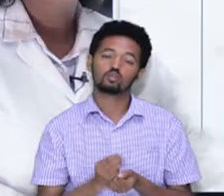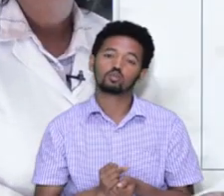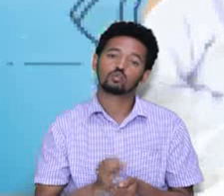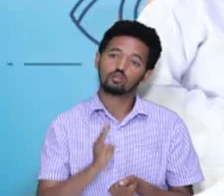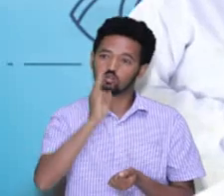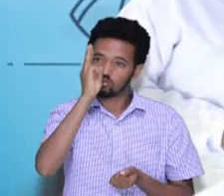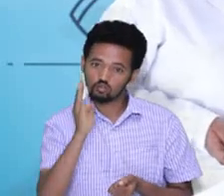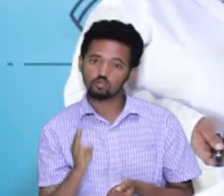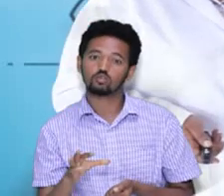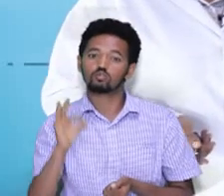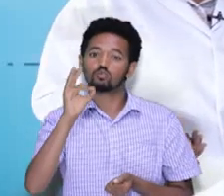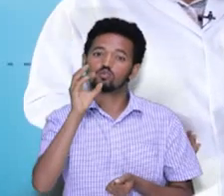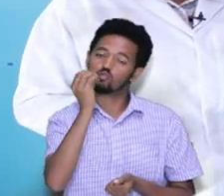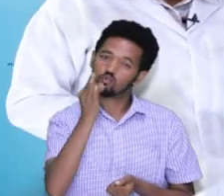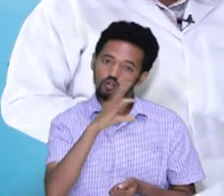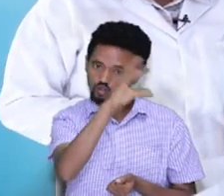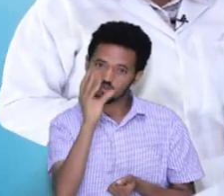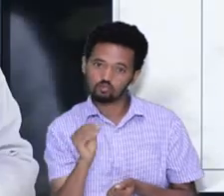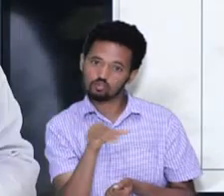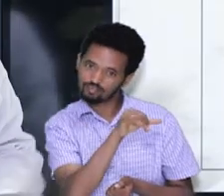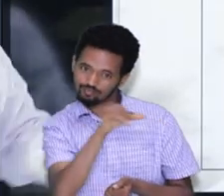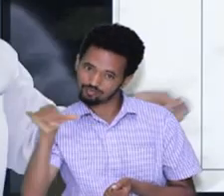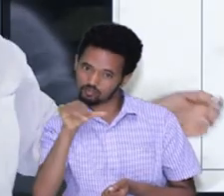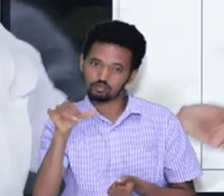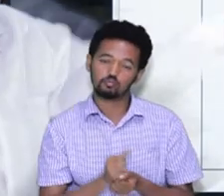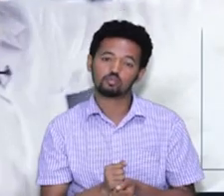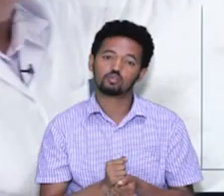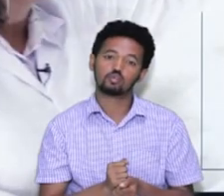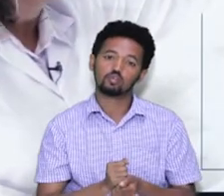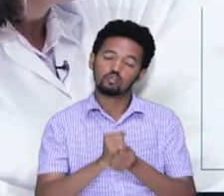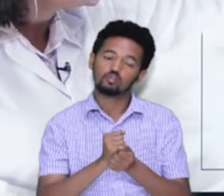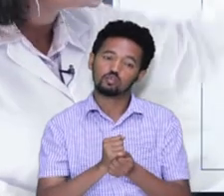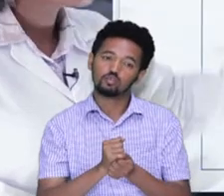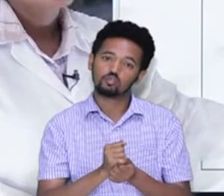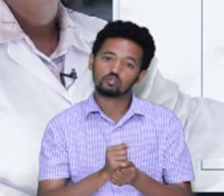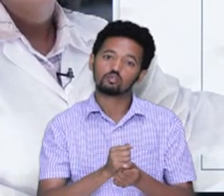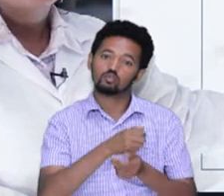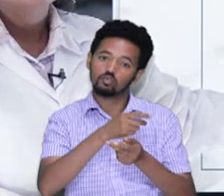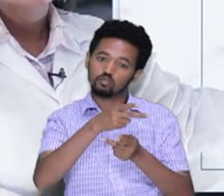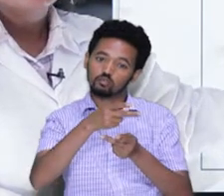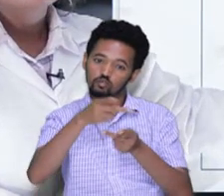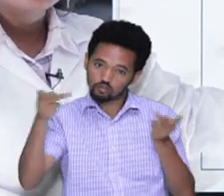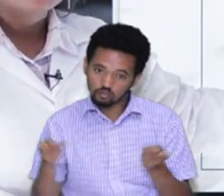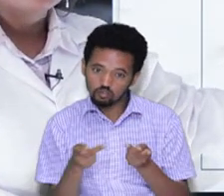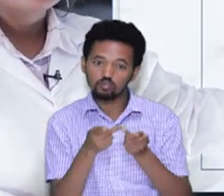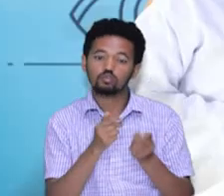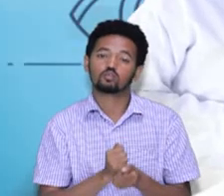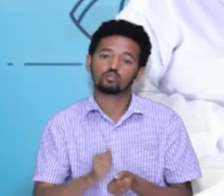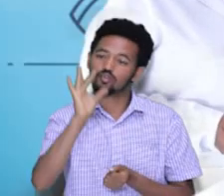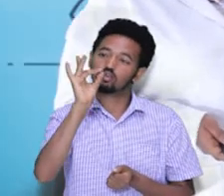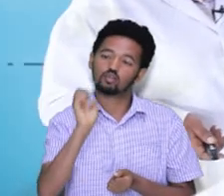west-east extent of Africa almost similar. The distance from north to south is